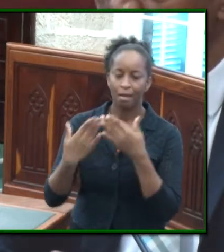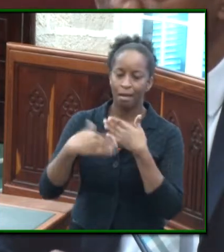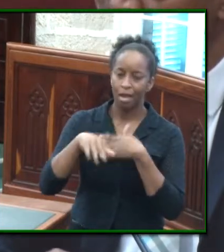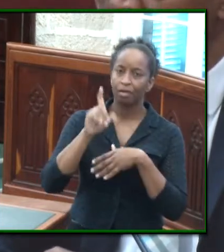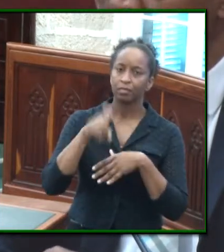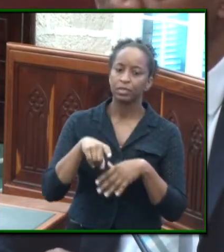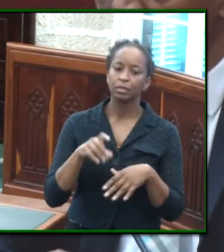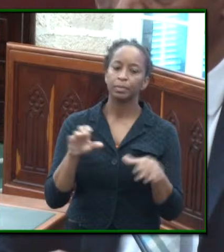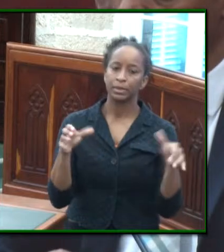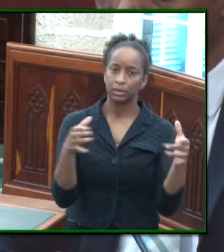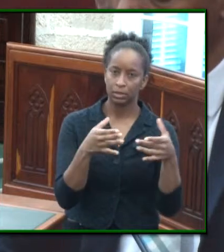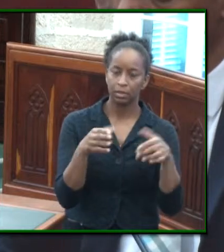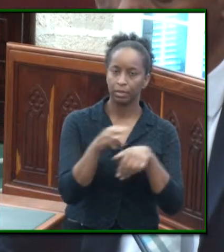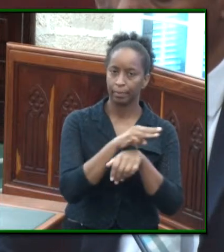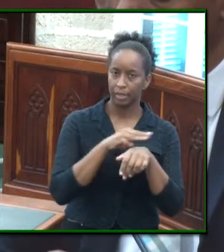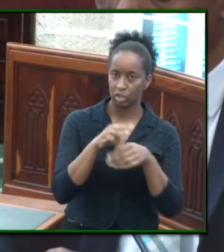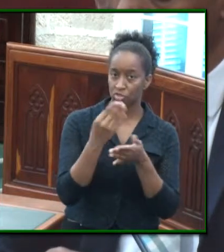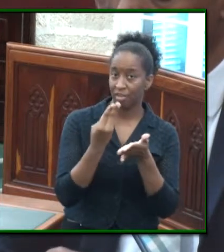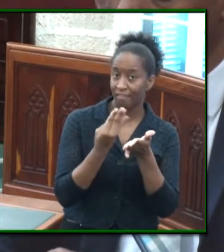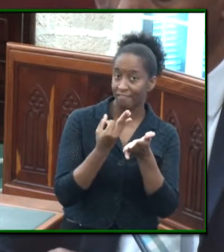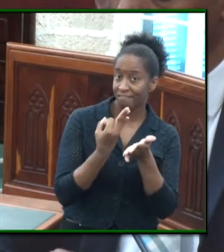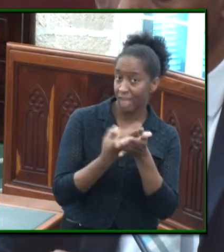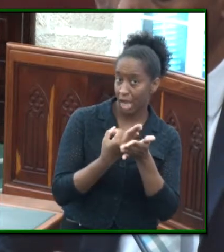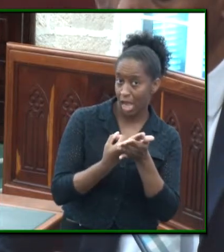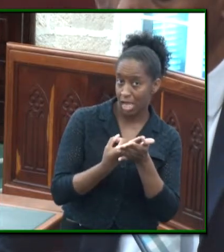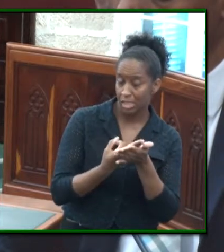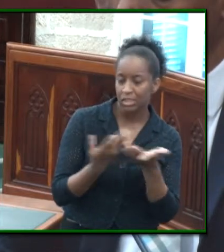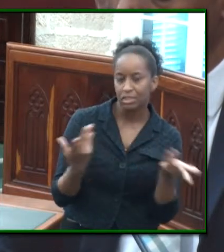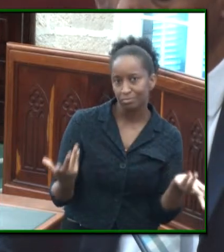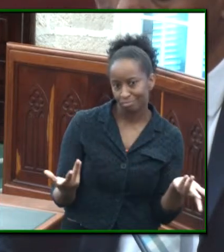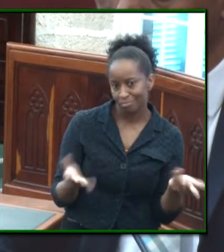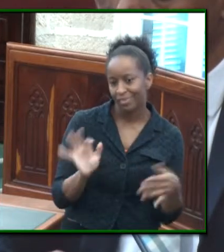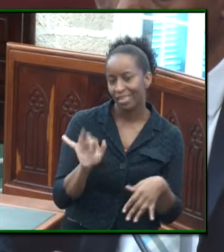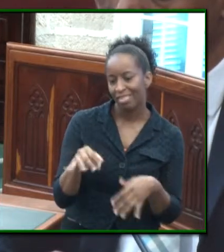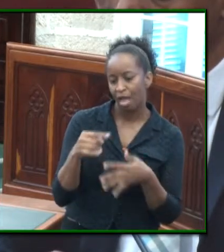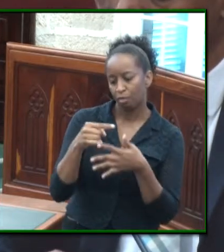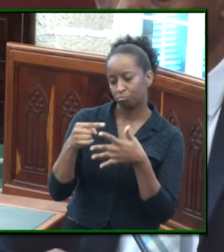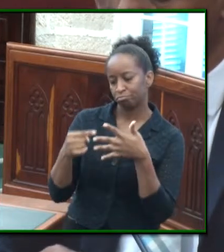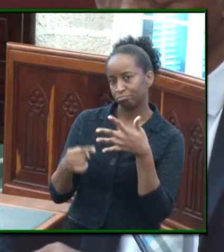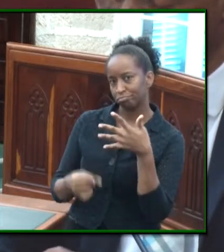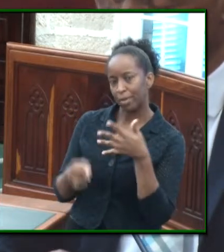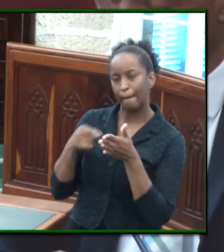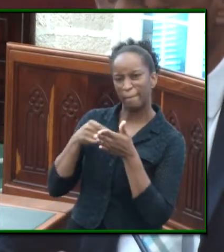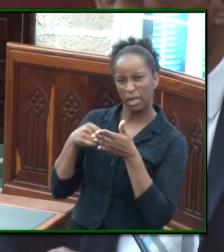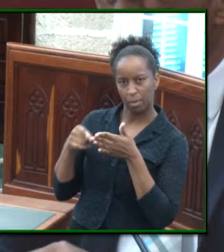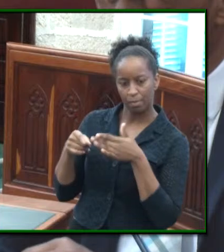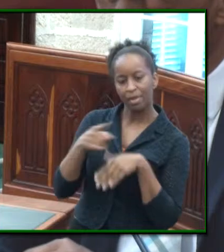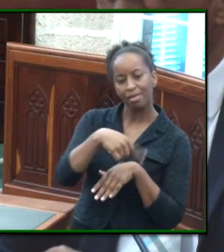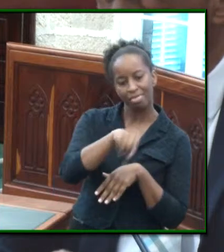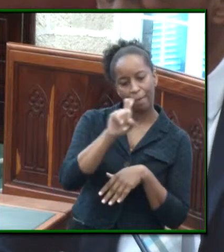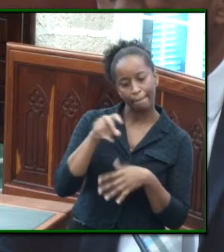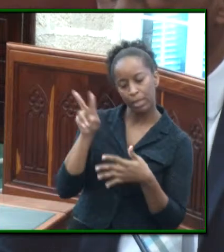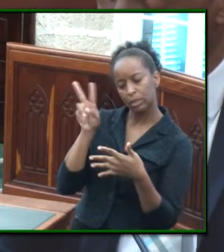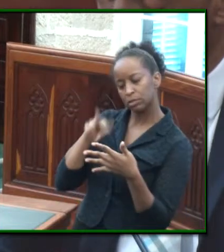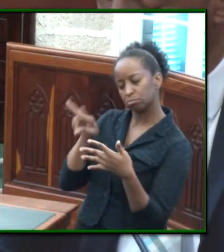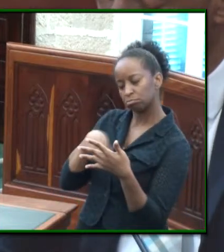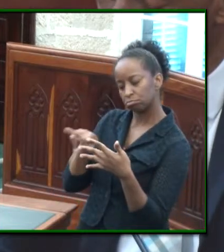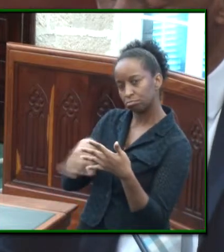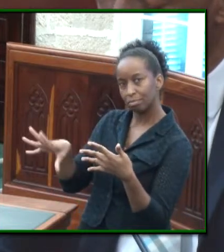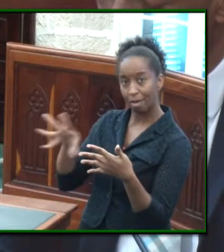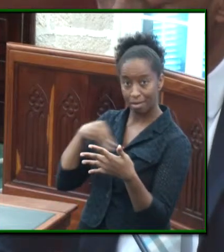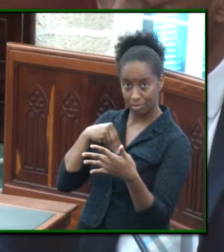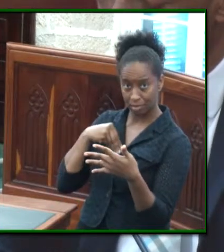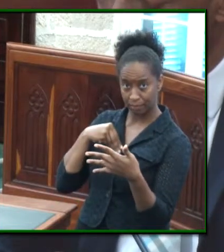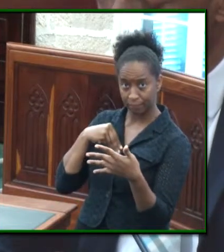fees. But we have, at this point in time, 9 judges in the civil division of the High